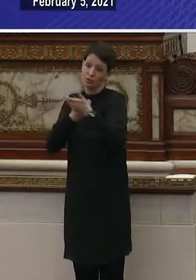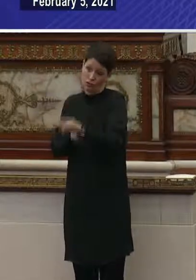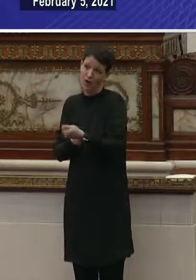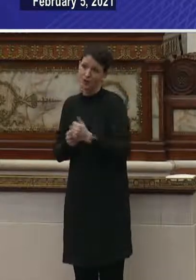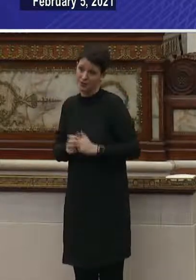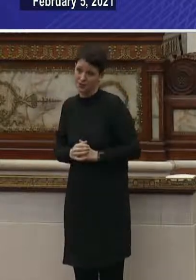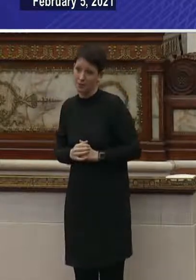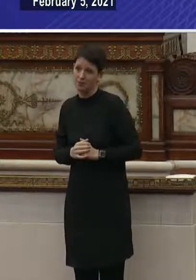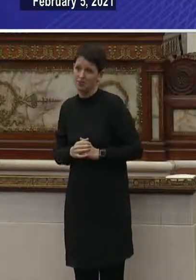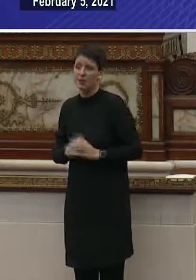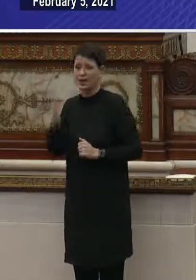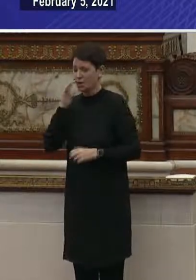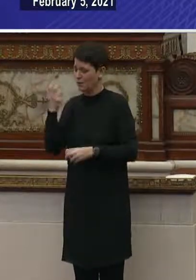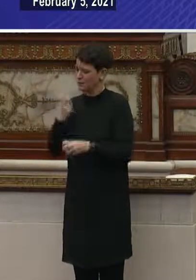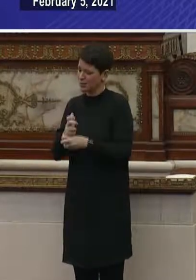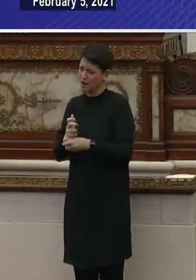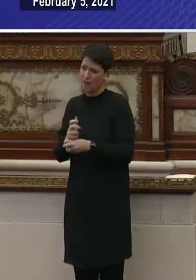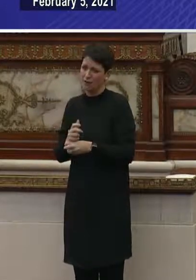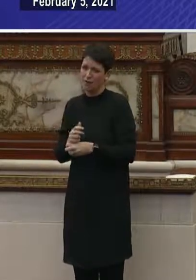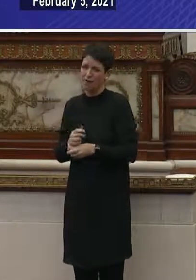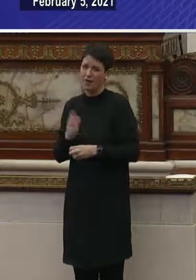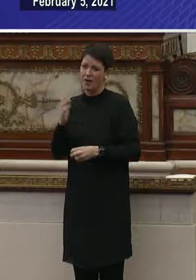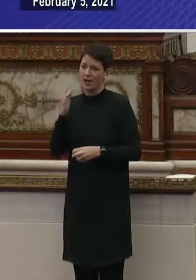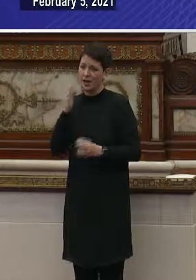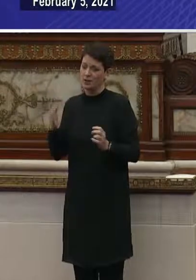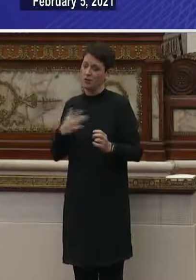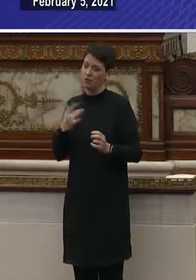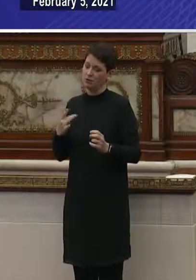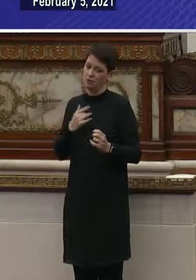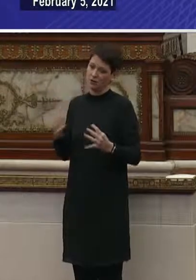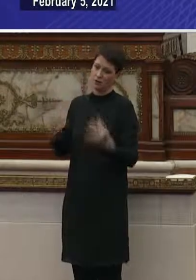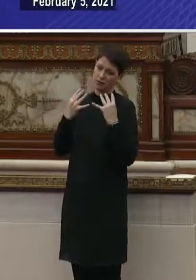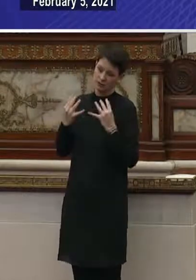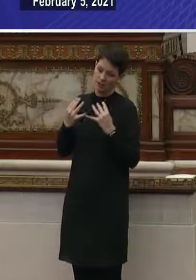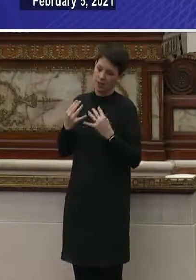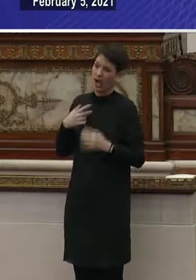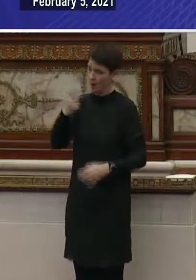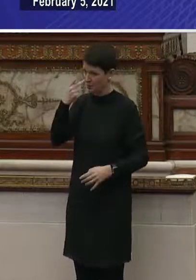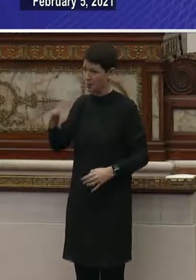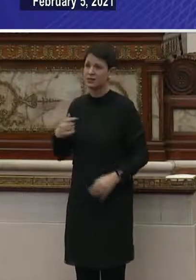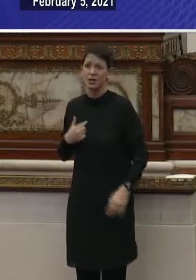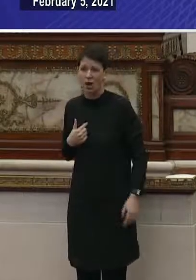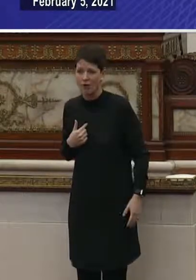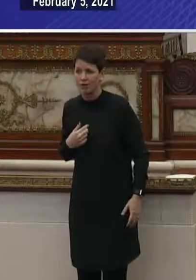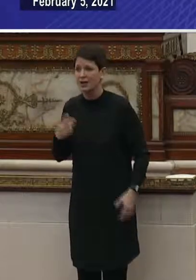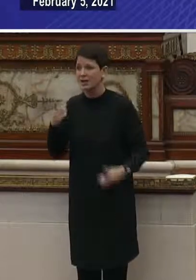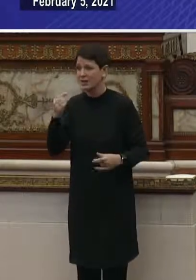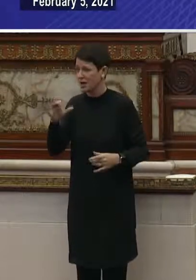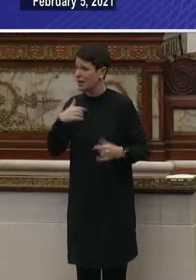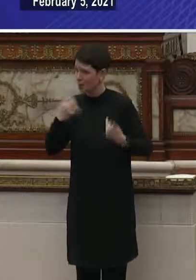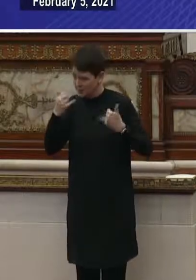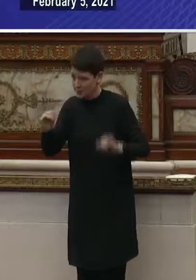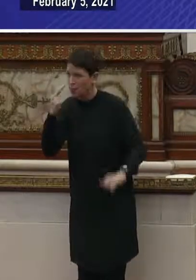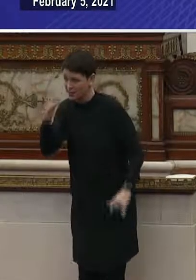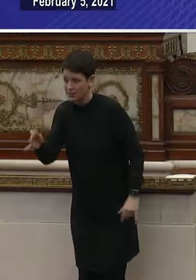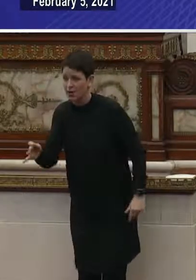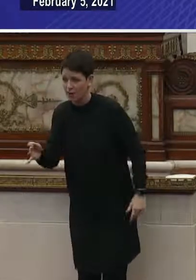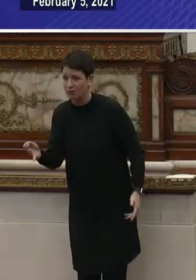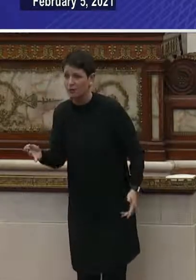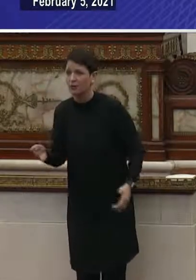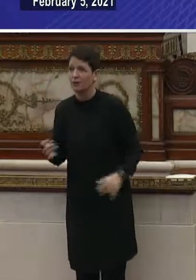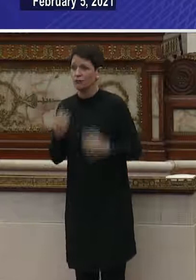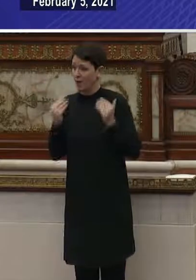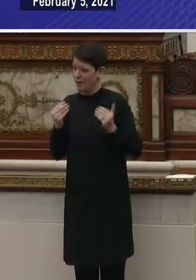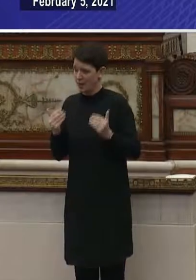So I know it's tough. I know you felt a lot of heat. I was pissed off about it, Doc. I'm still pissed off about it